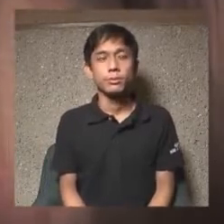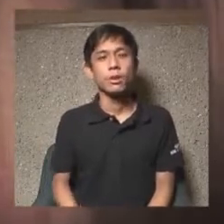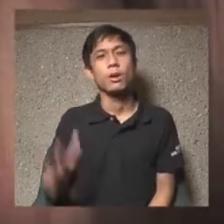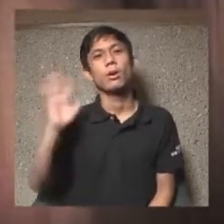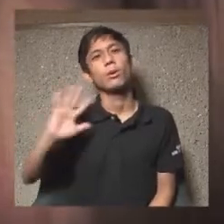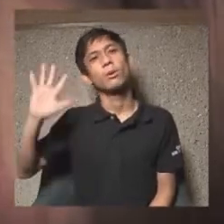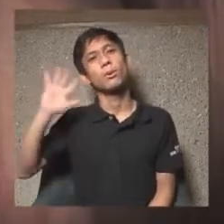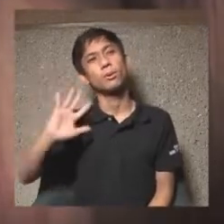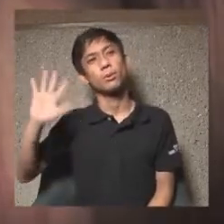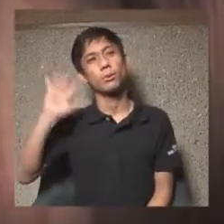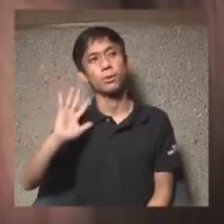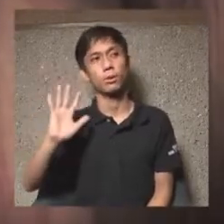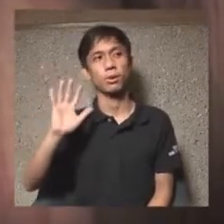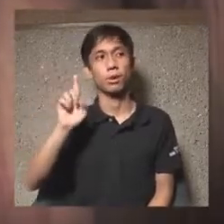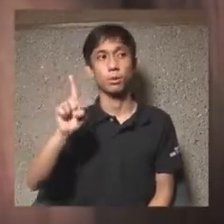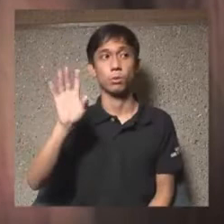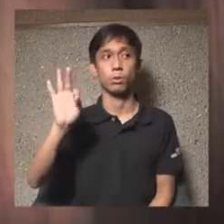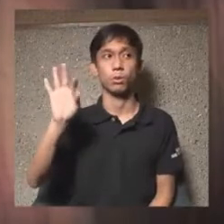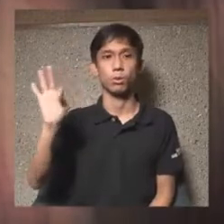But, you know,